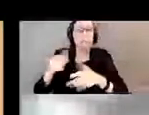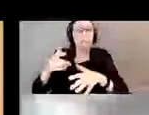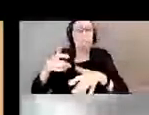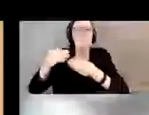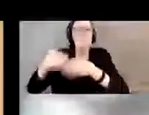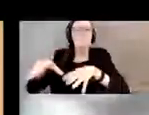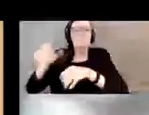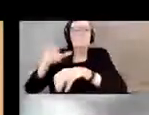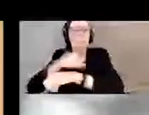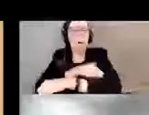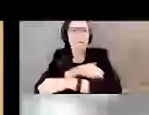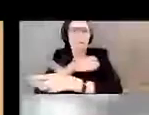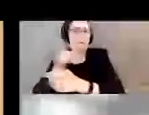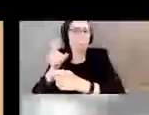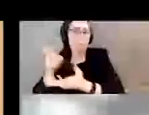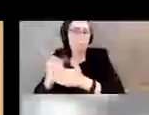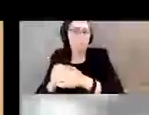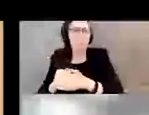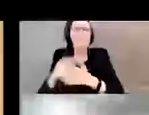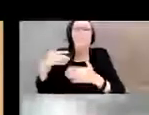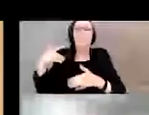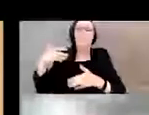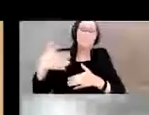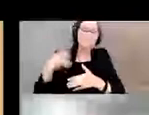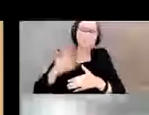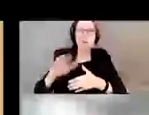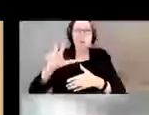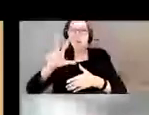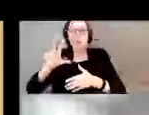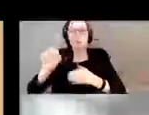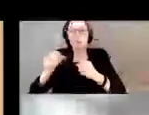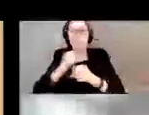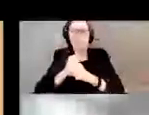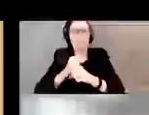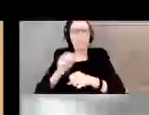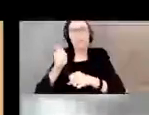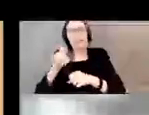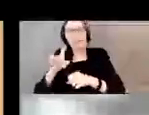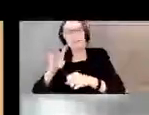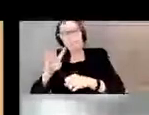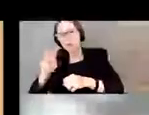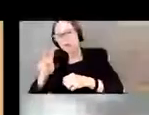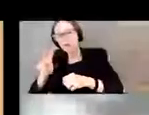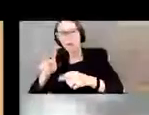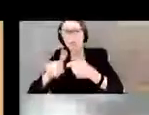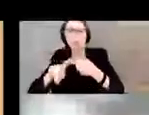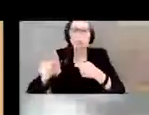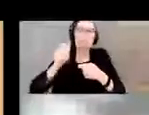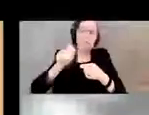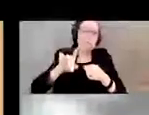You have a period of about 30 years from 1842 to about 1878,